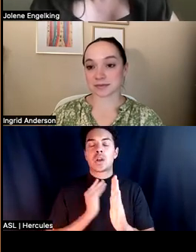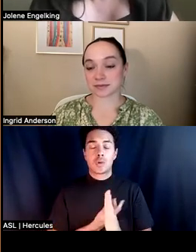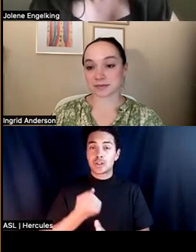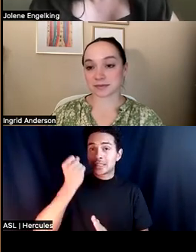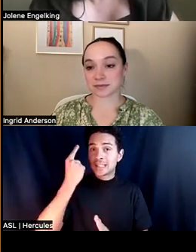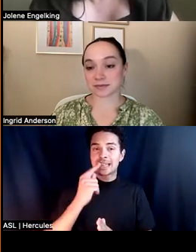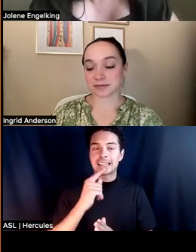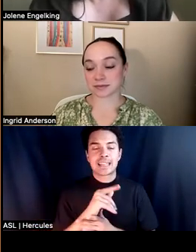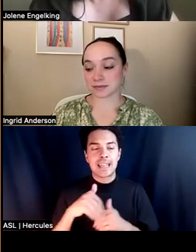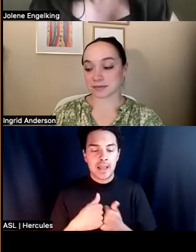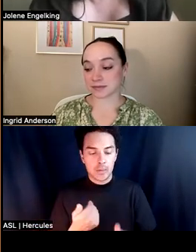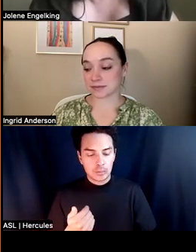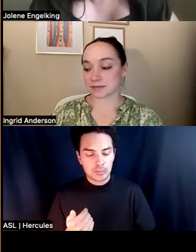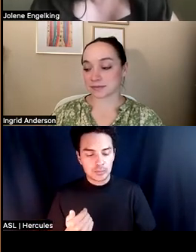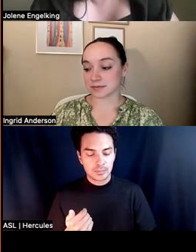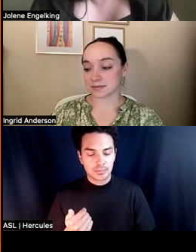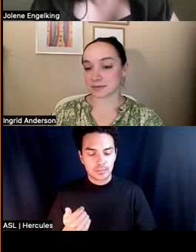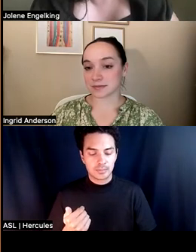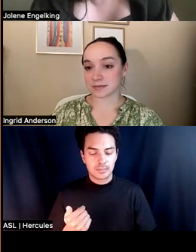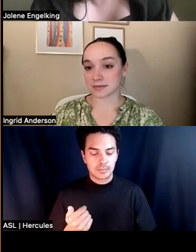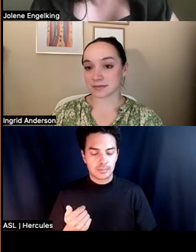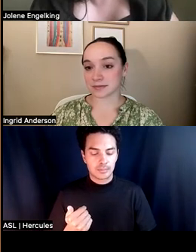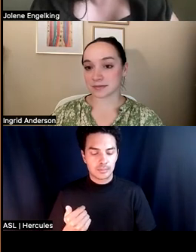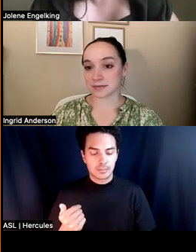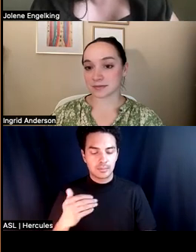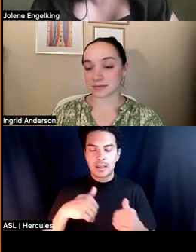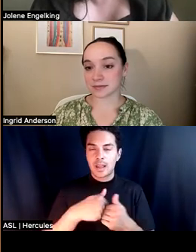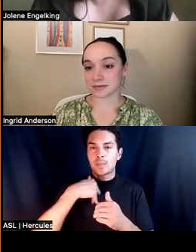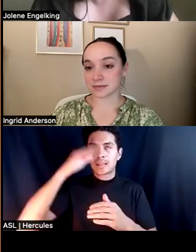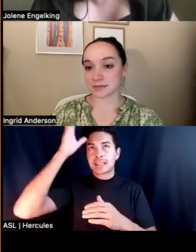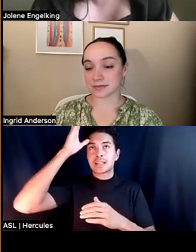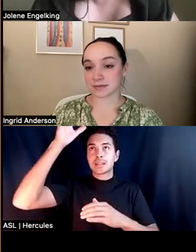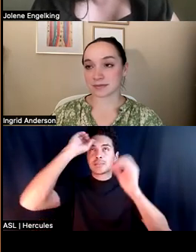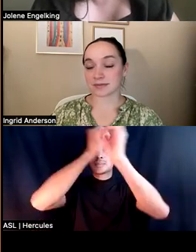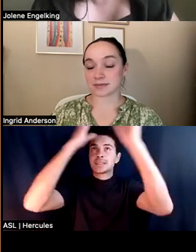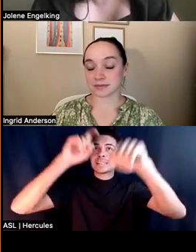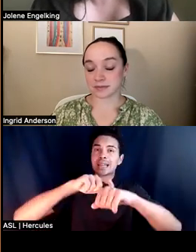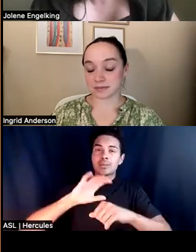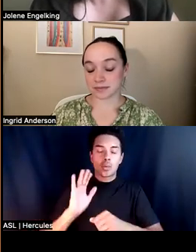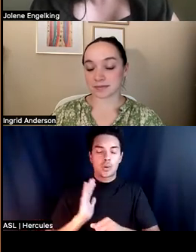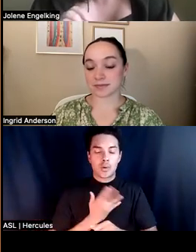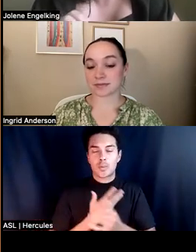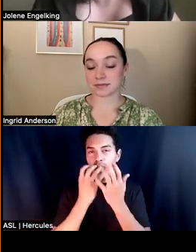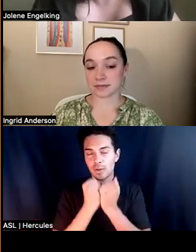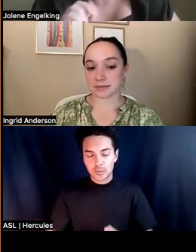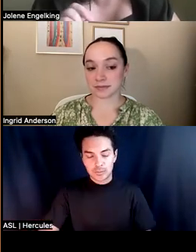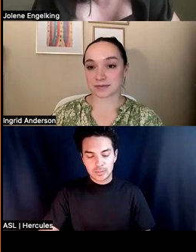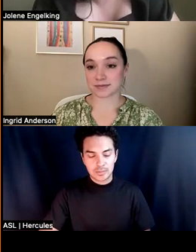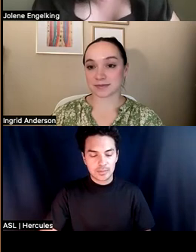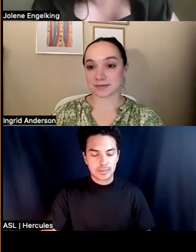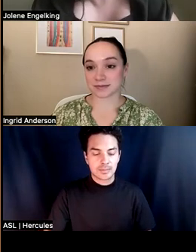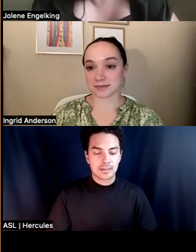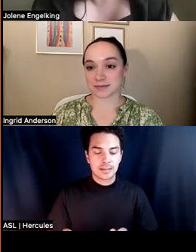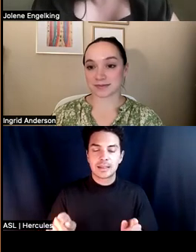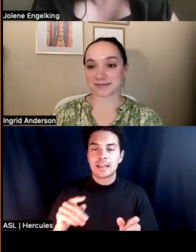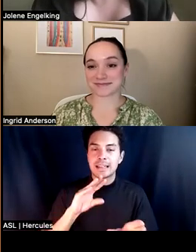about, how the conceptualization of time, as well as living out our values. As a side note, I want to do that